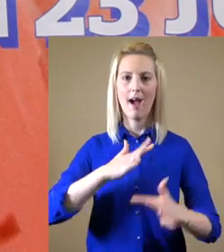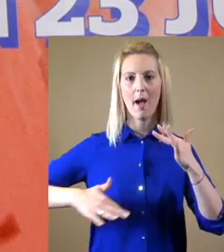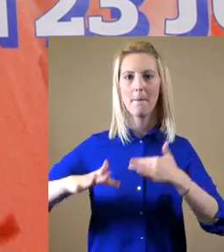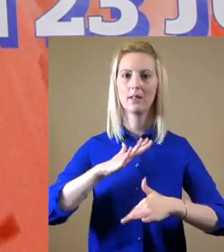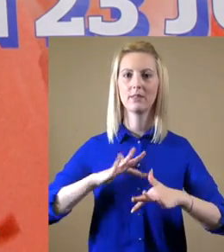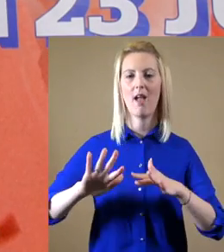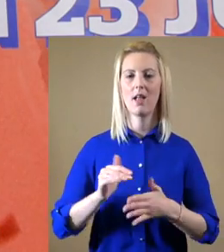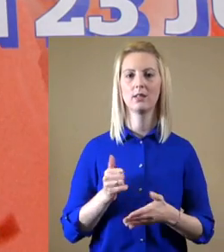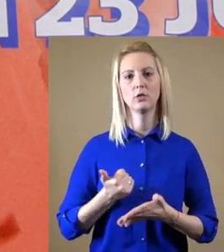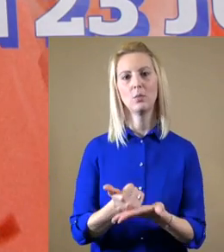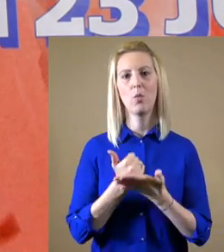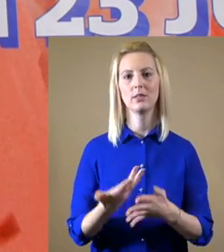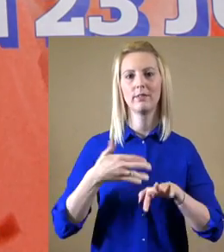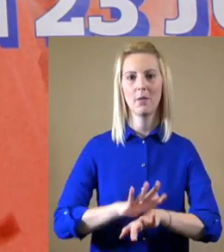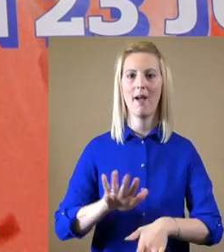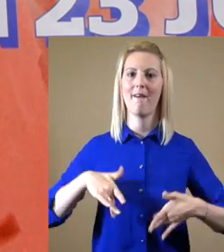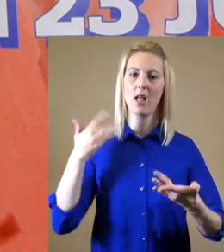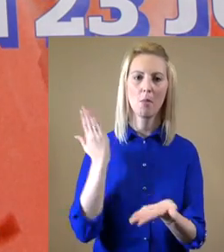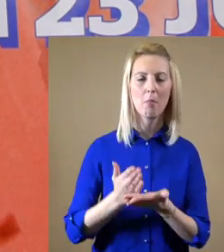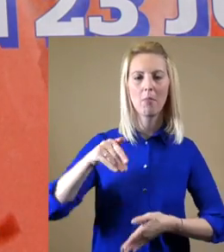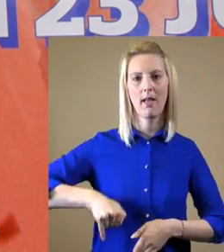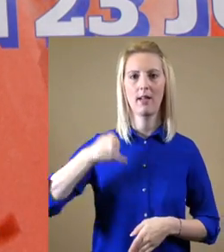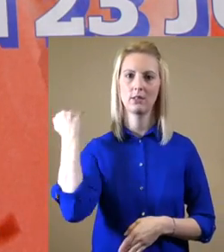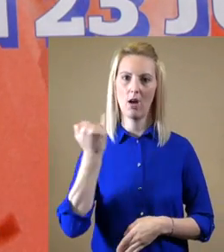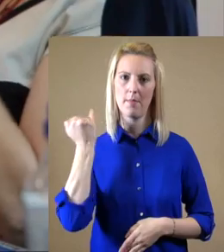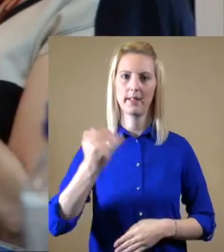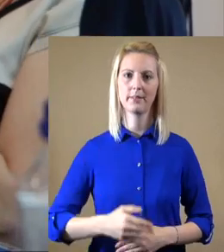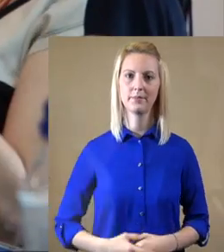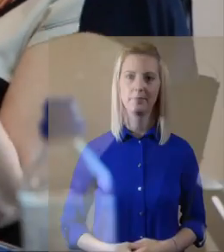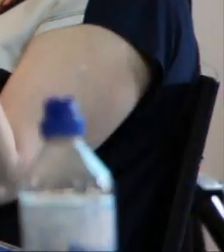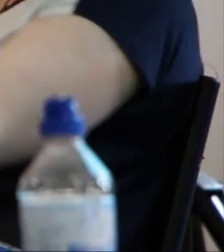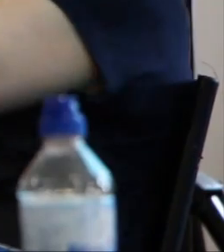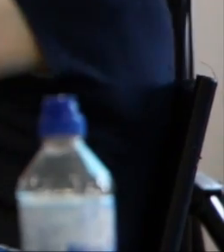Experiencing the atmosphere and sort of supportive network that I feel is up here in Derby.